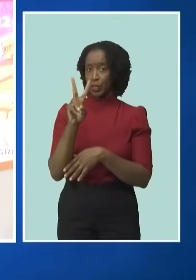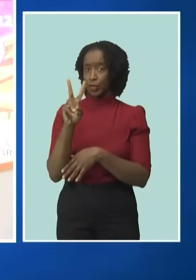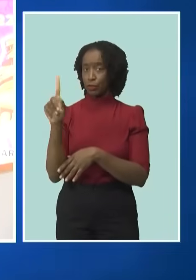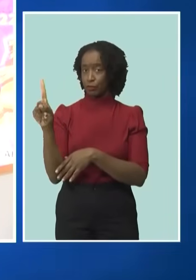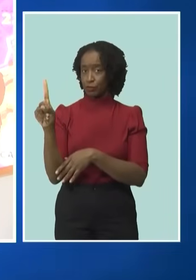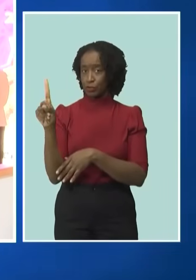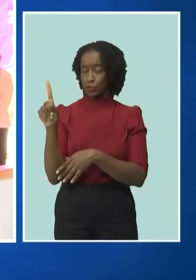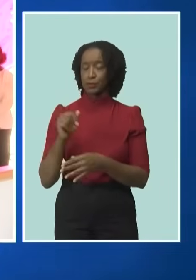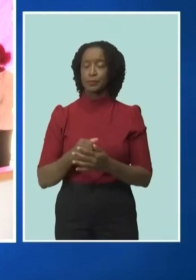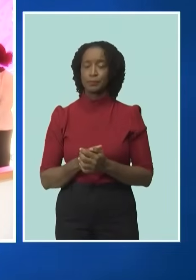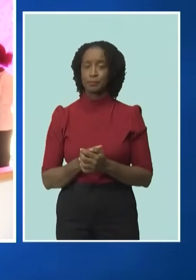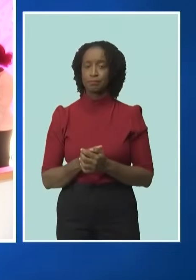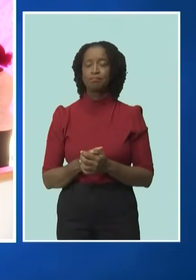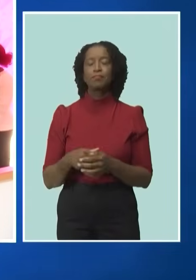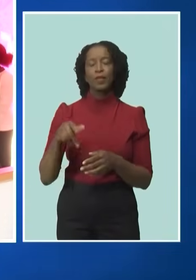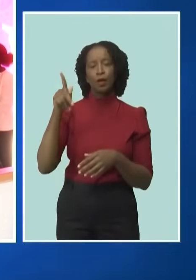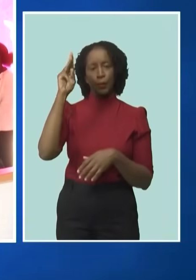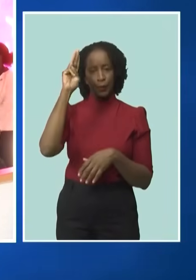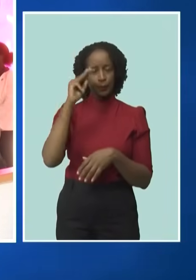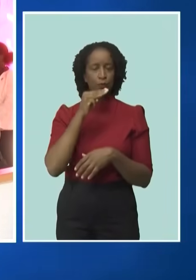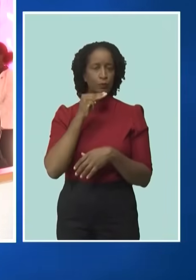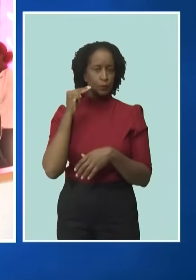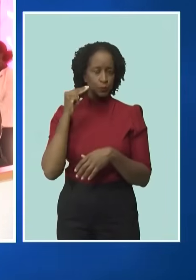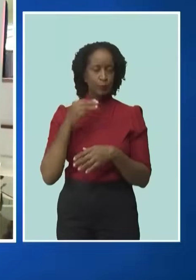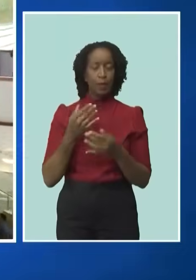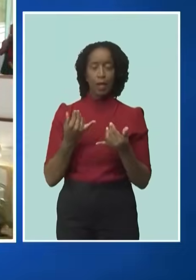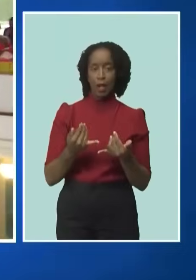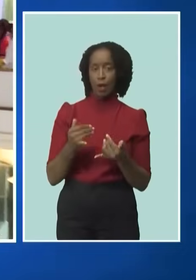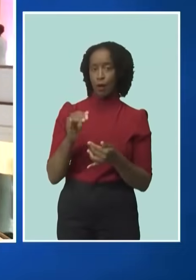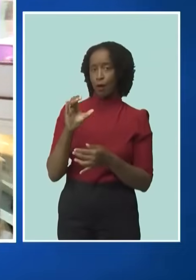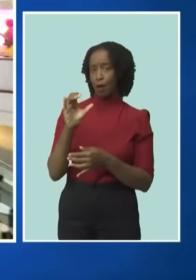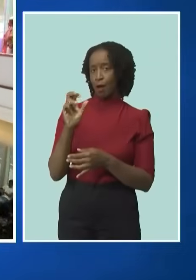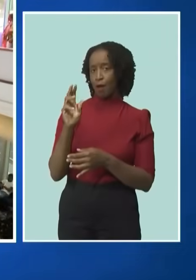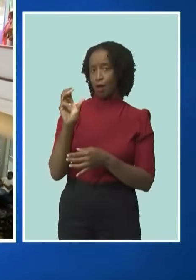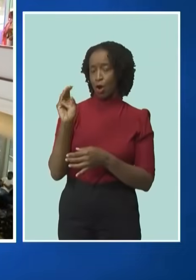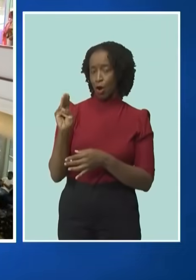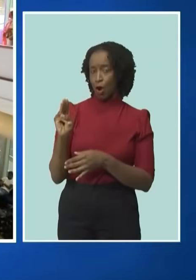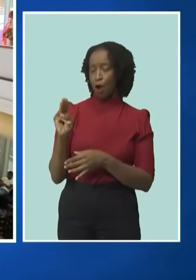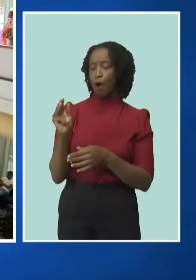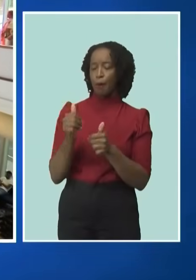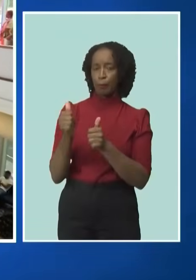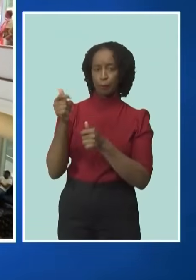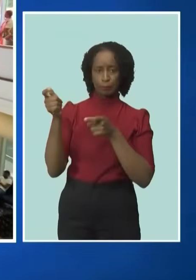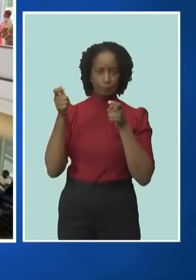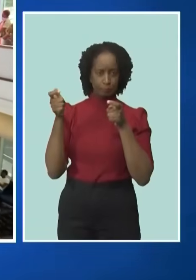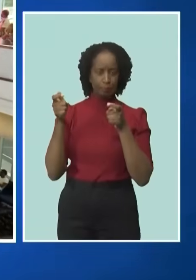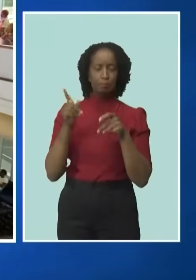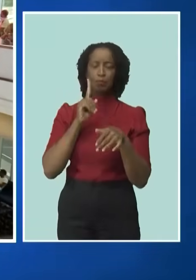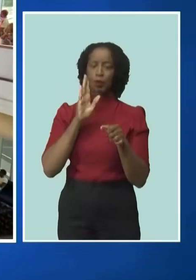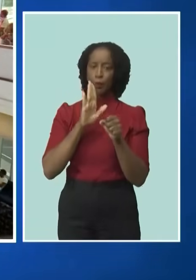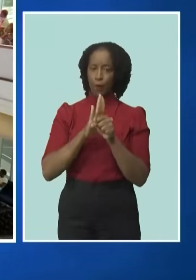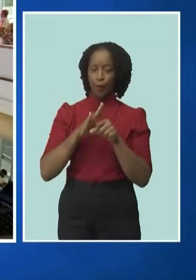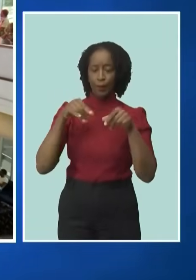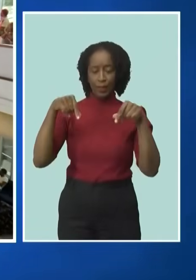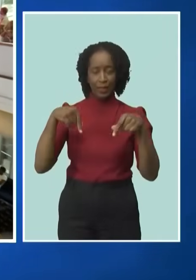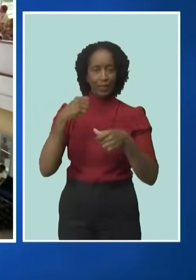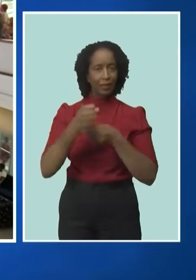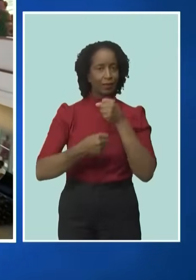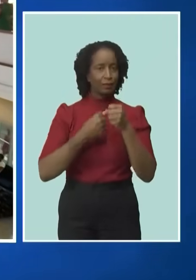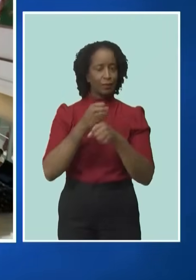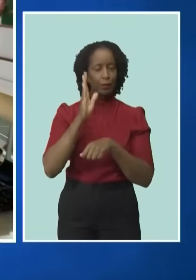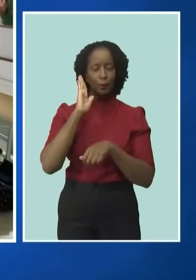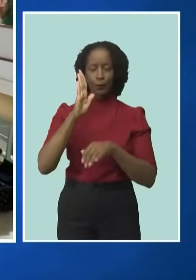Mia Motley, who is also the sitting chair of CARICOM, is promising that Carifesta 15 will be the most